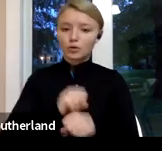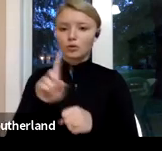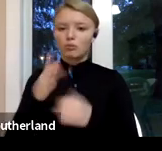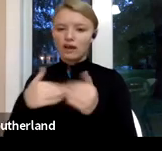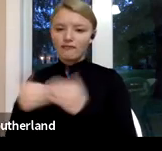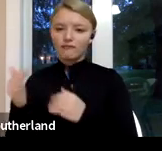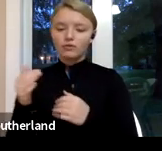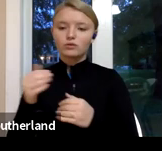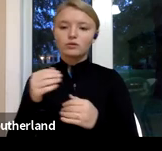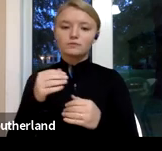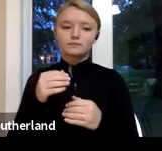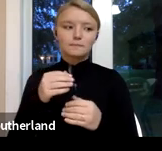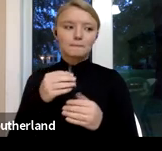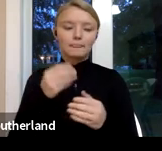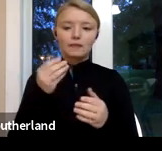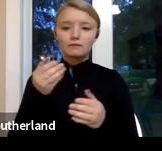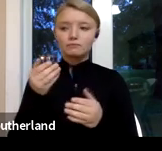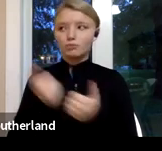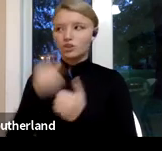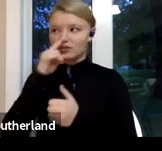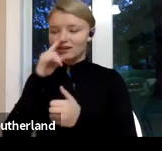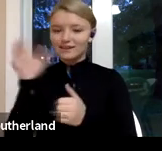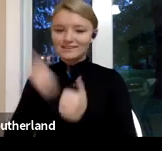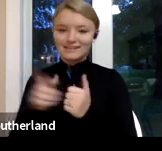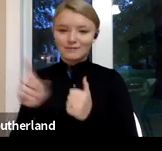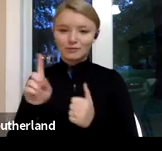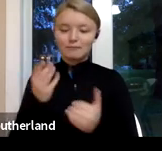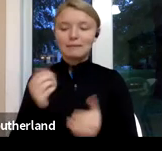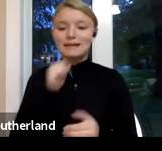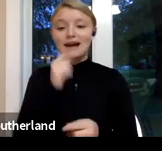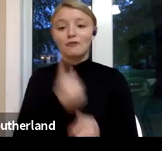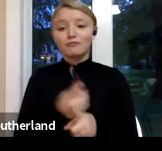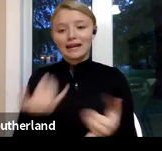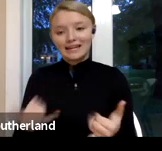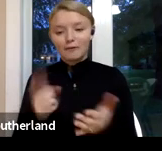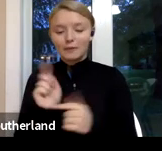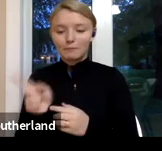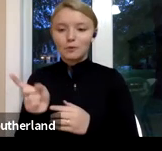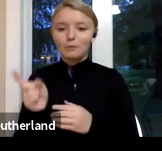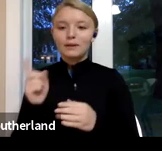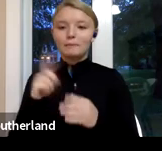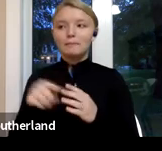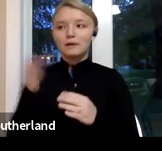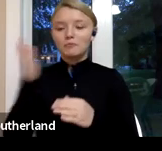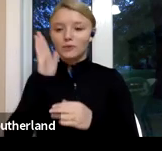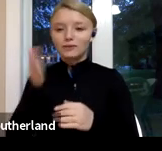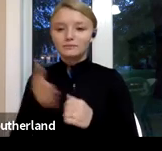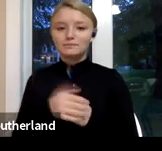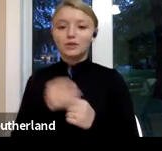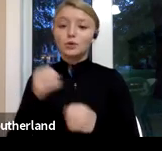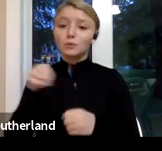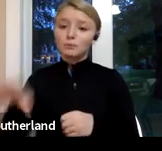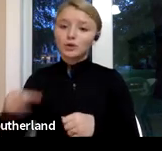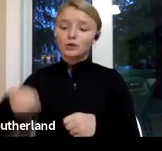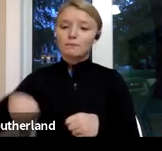from place to place, although that's not happening right now, but it will again, it will. You can just throw those in your bag. You can throw